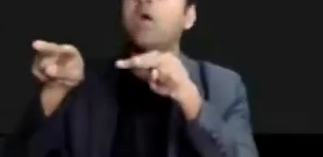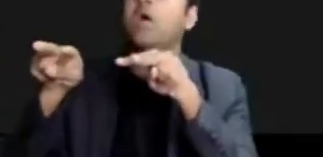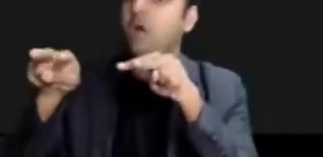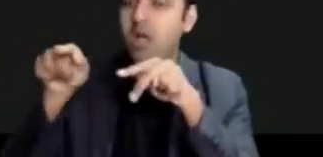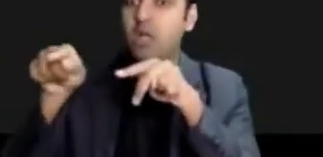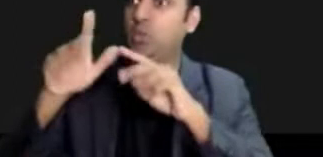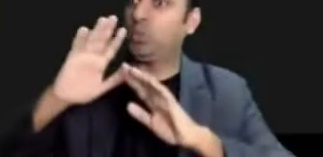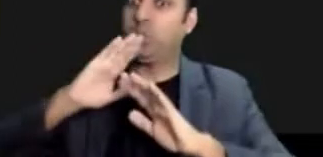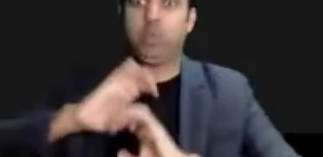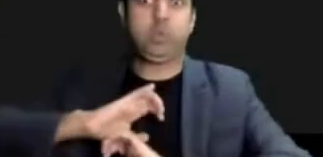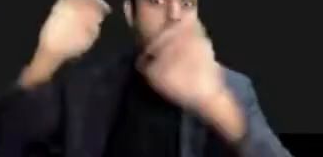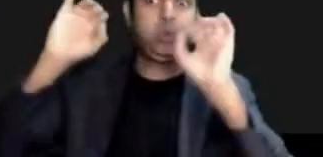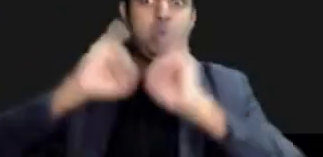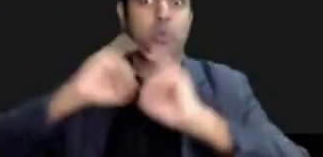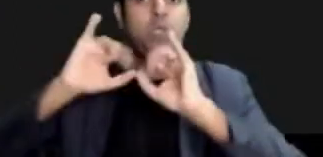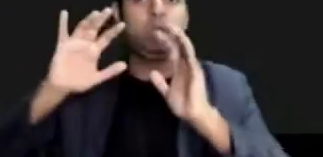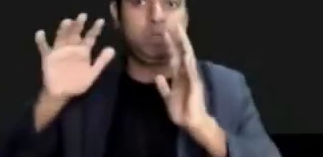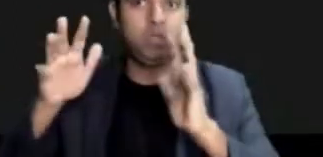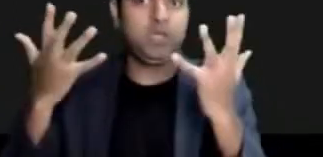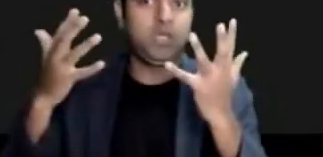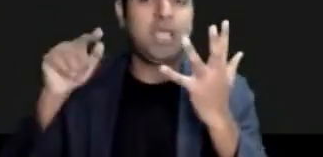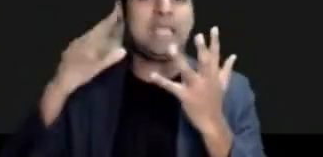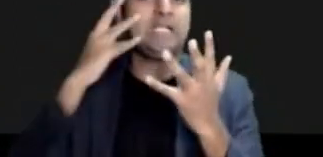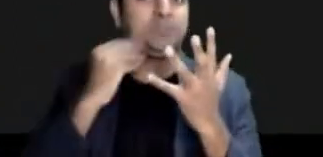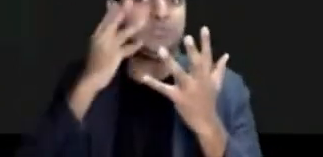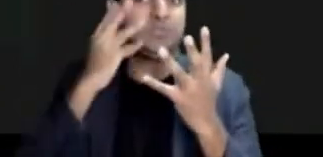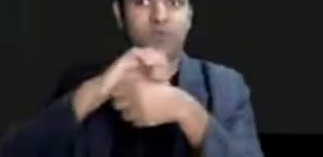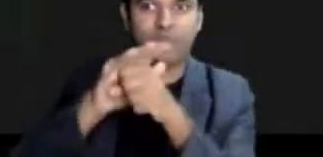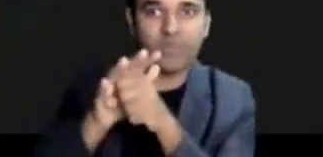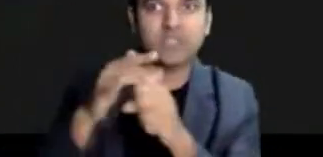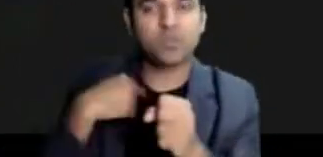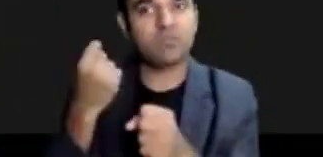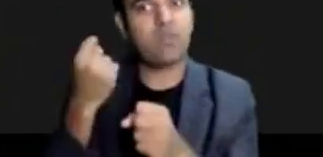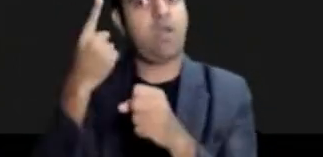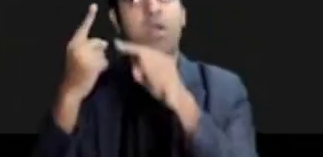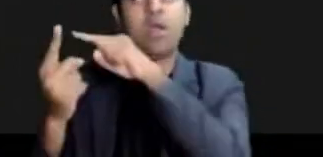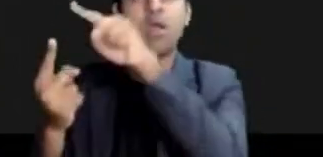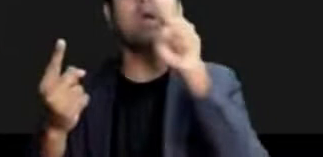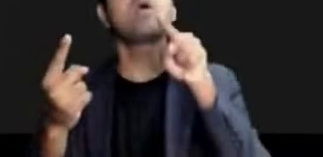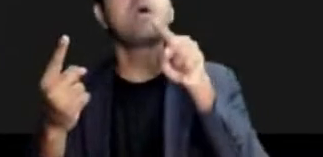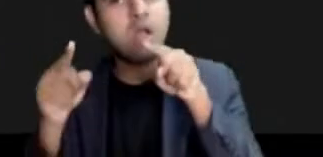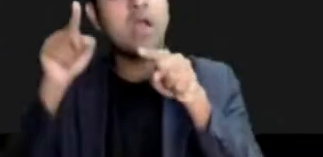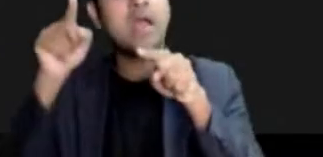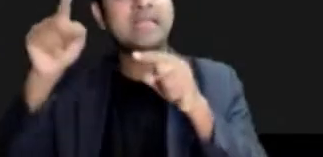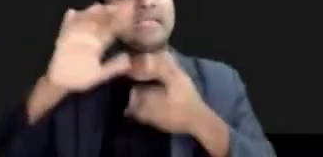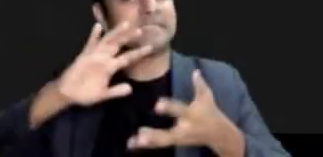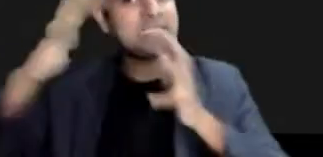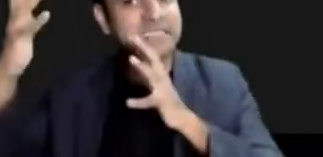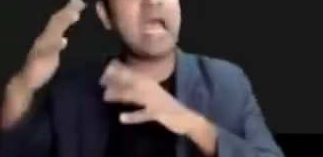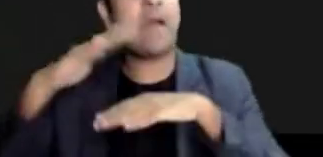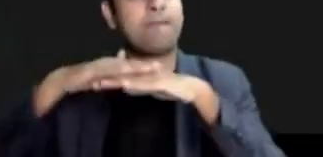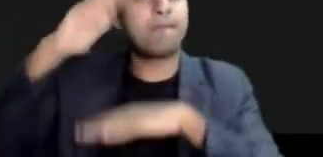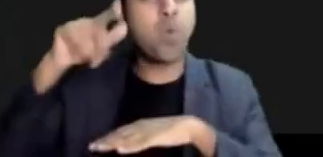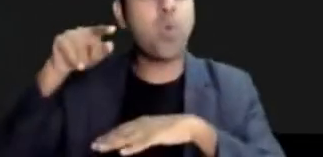under the influence of many different factors. At the same time, we understand that the importance